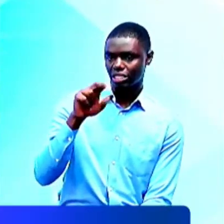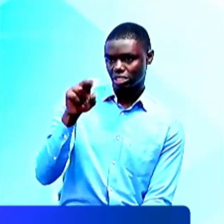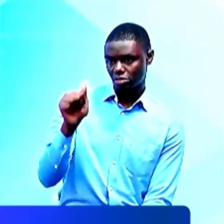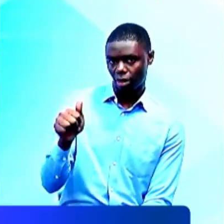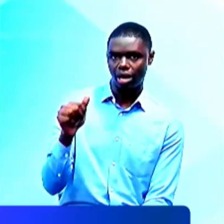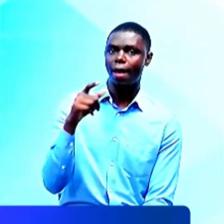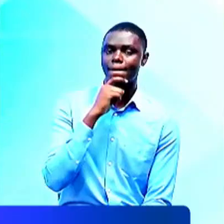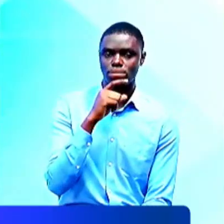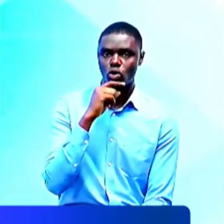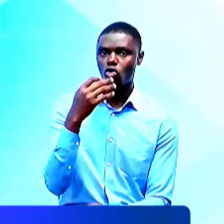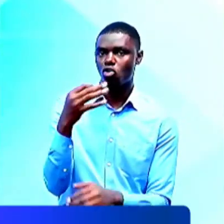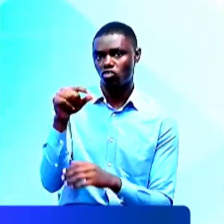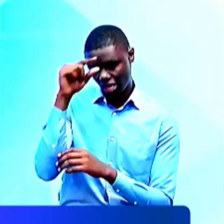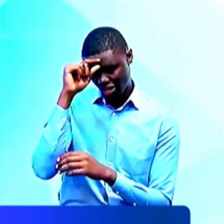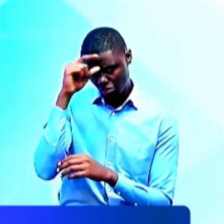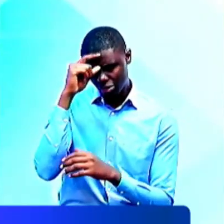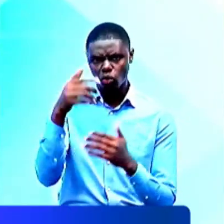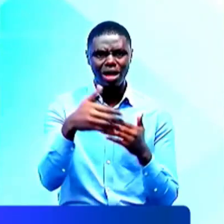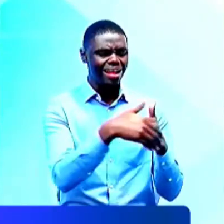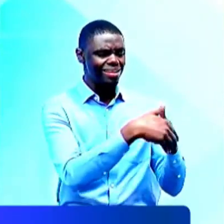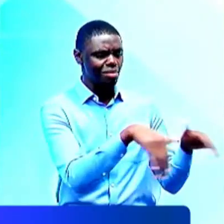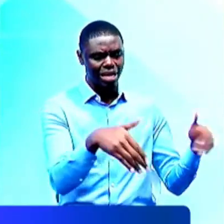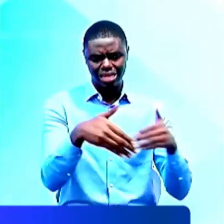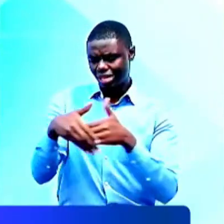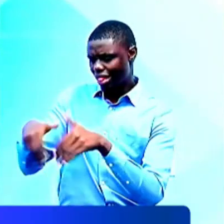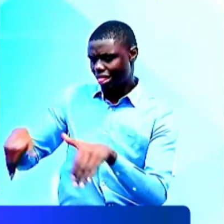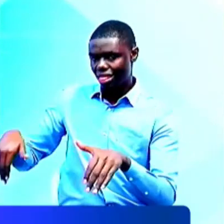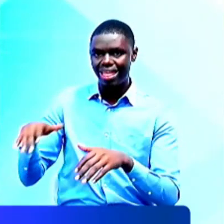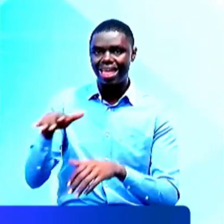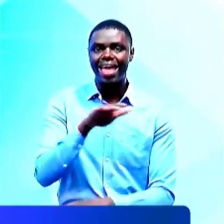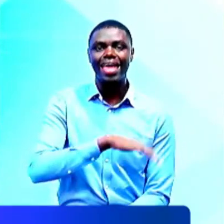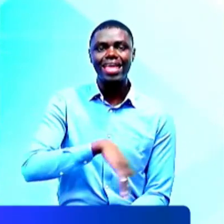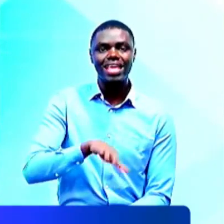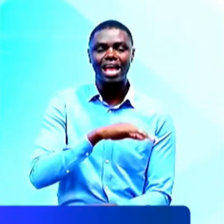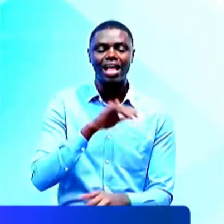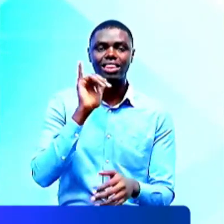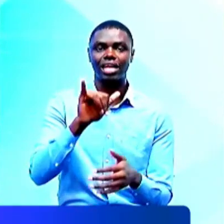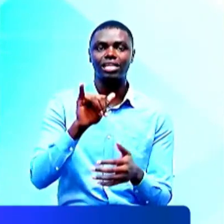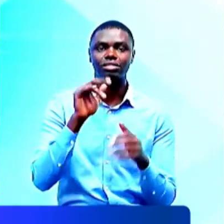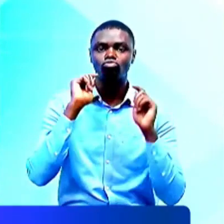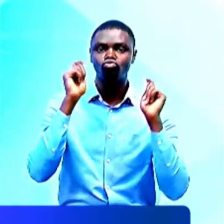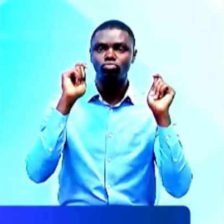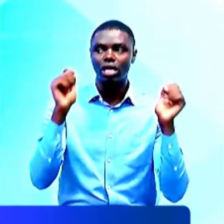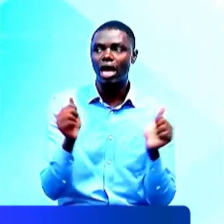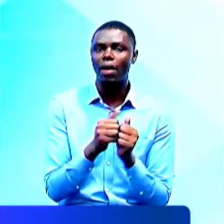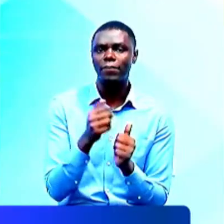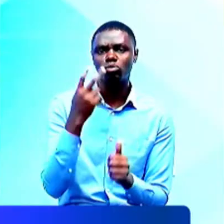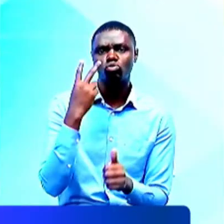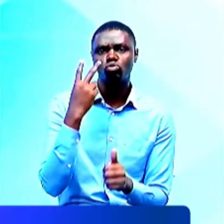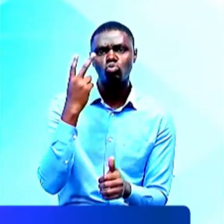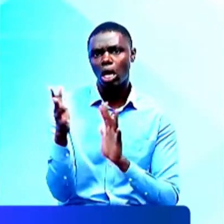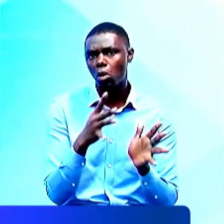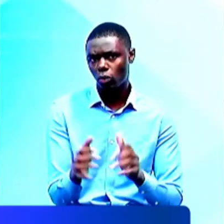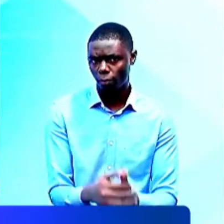how do these demarcated areas where demonstrations are going to be held, how do they look like?